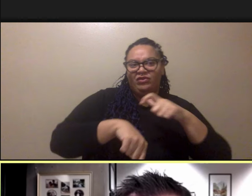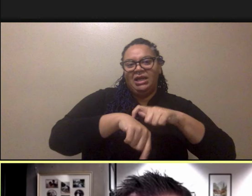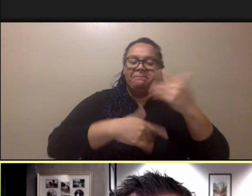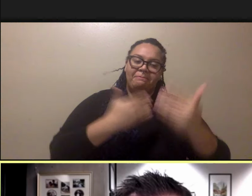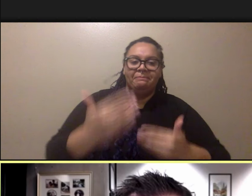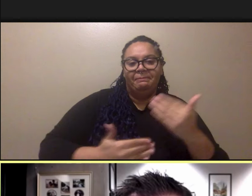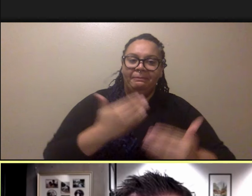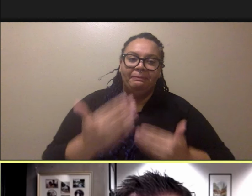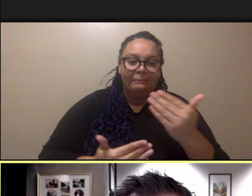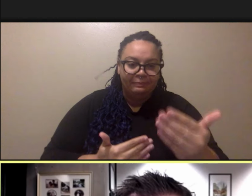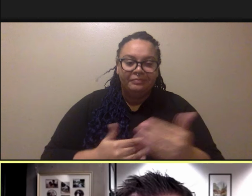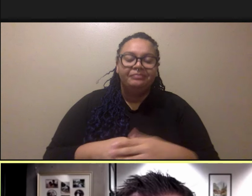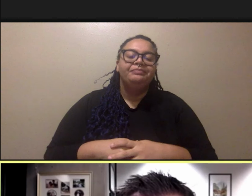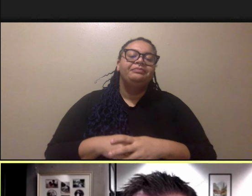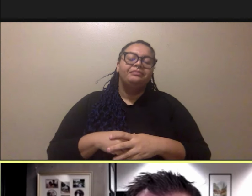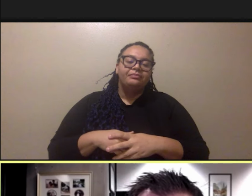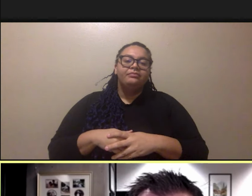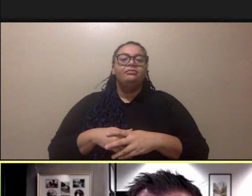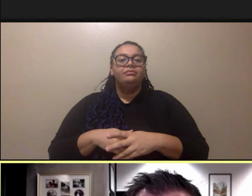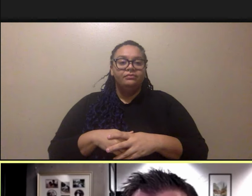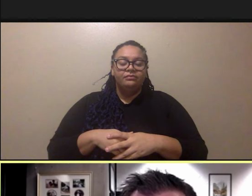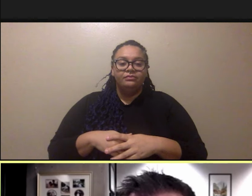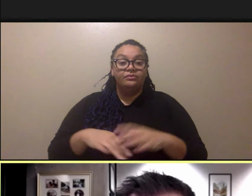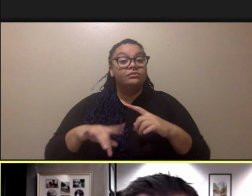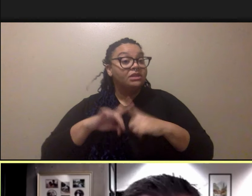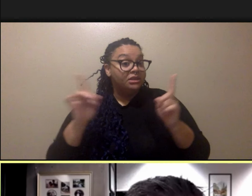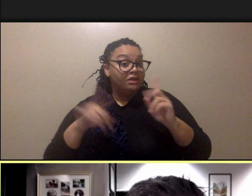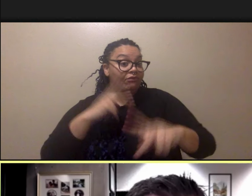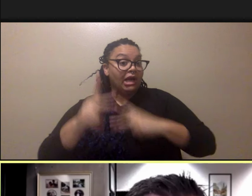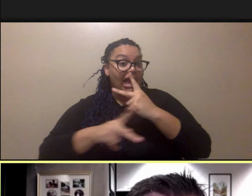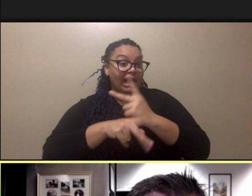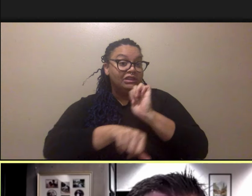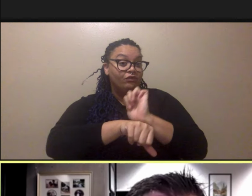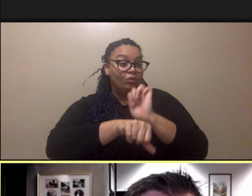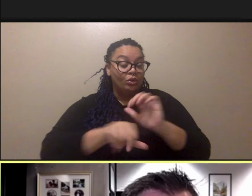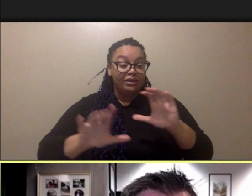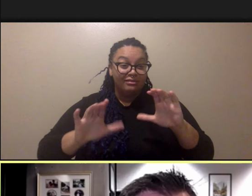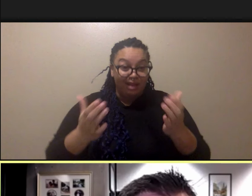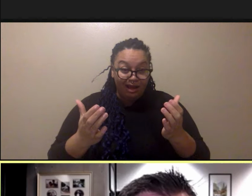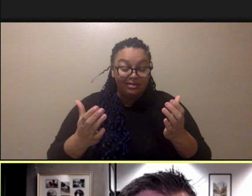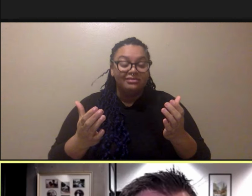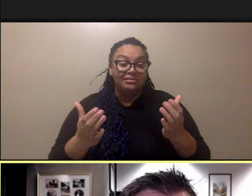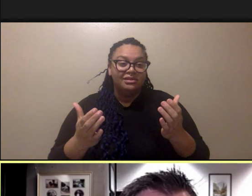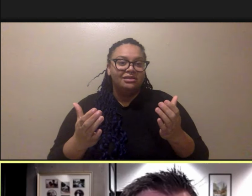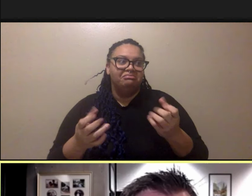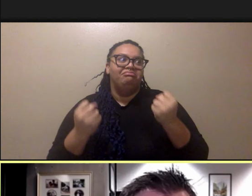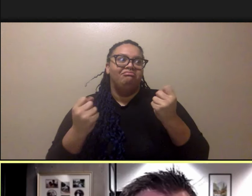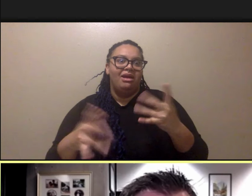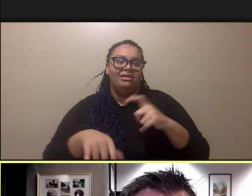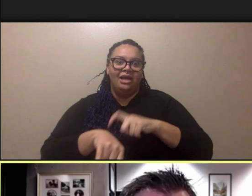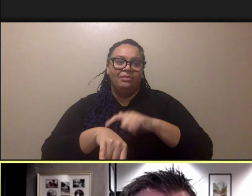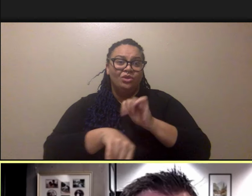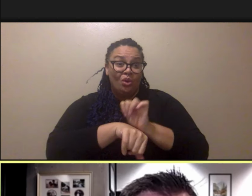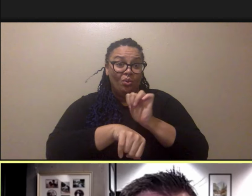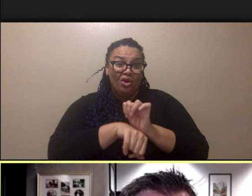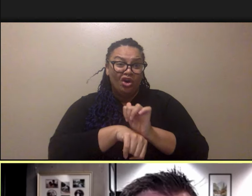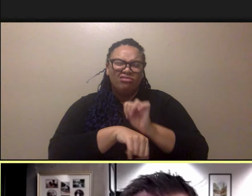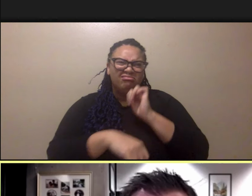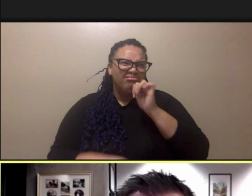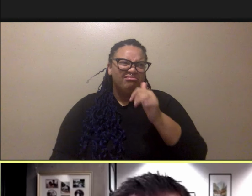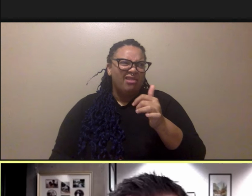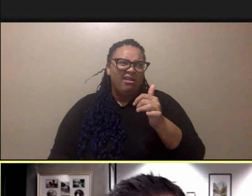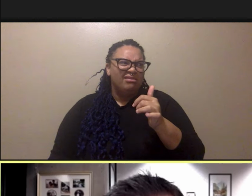and the different kinds of working classes. A lot of times the work wouldn't seem that different between the slaves